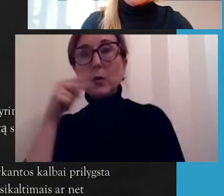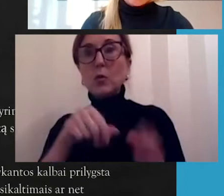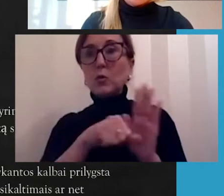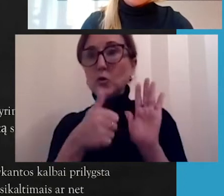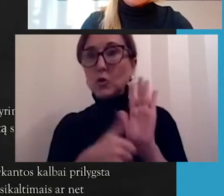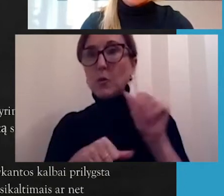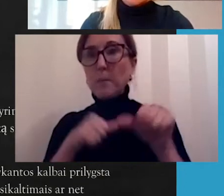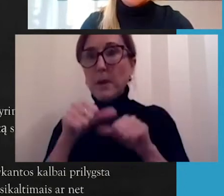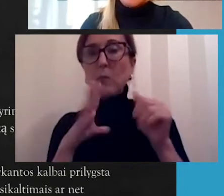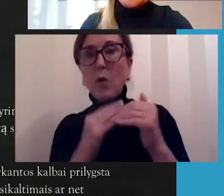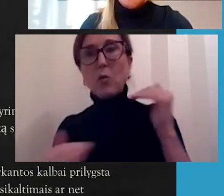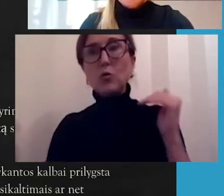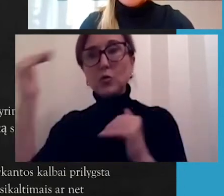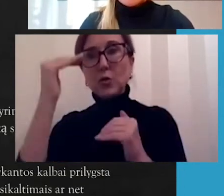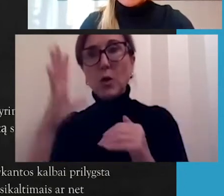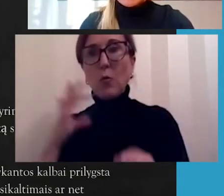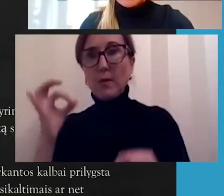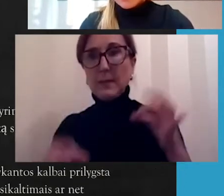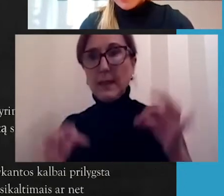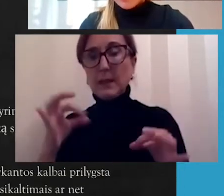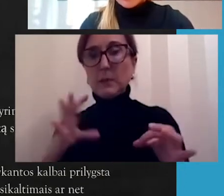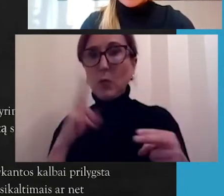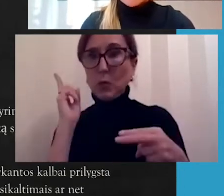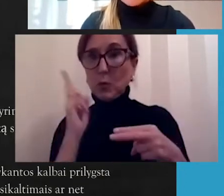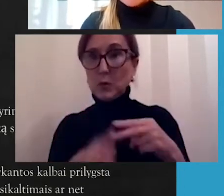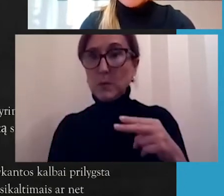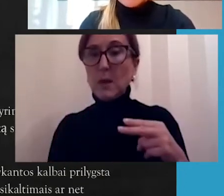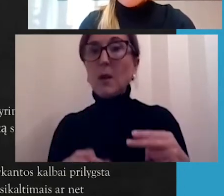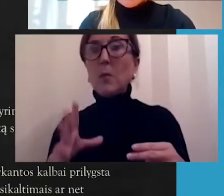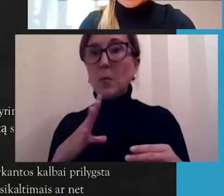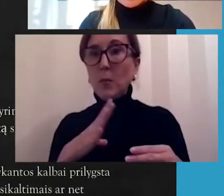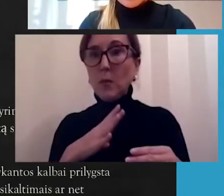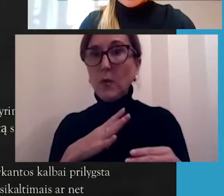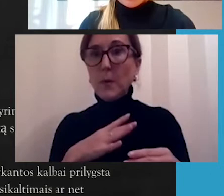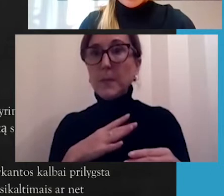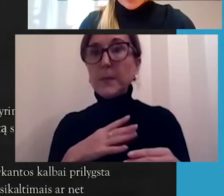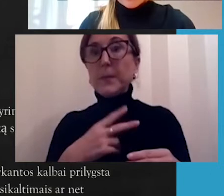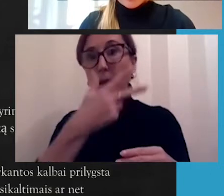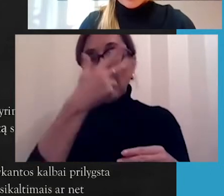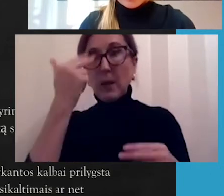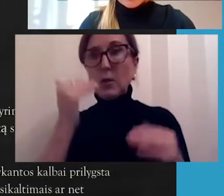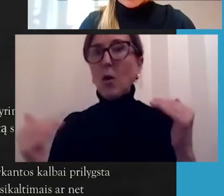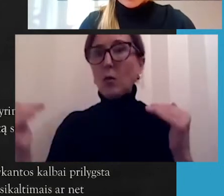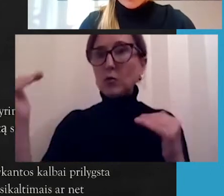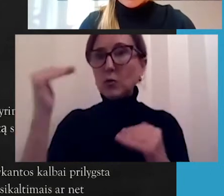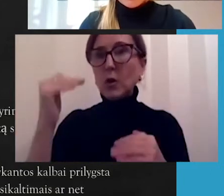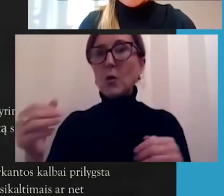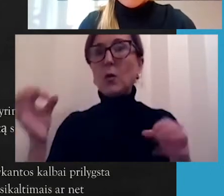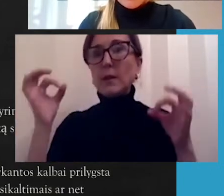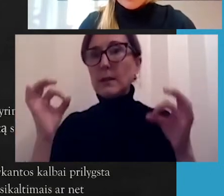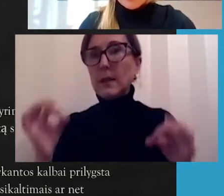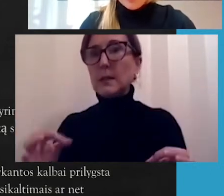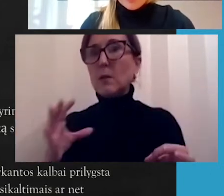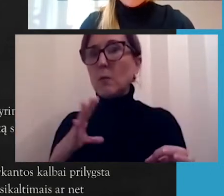And in 2016, there was the court ruling of the Supreme Court of Lithuania, in which